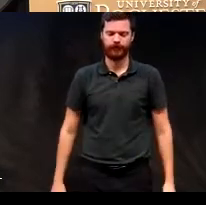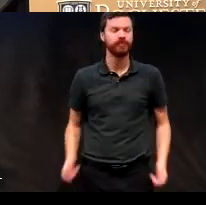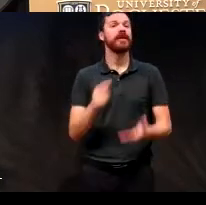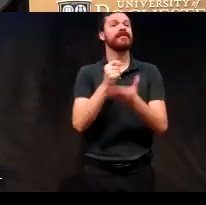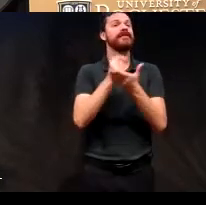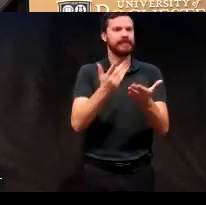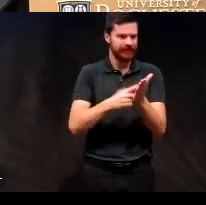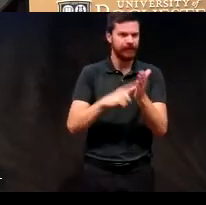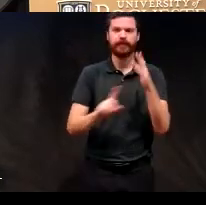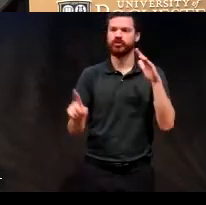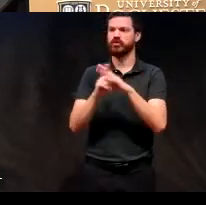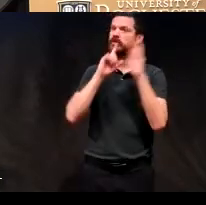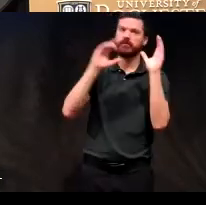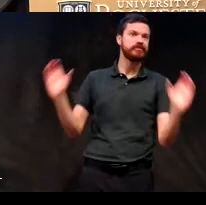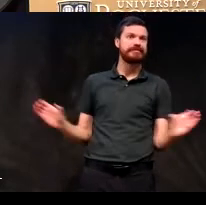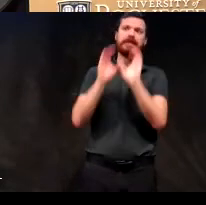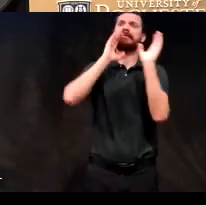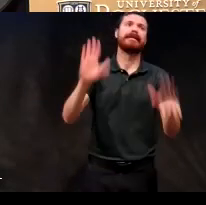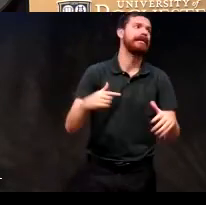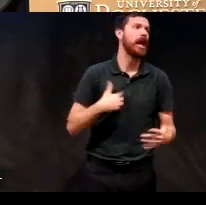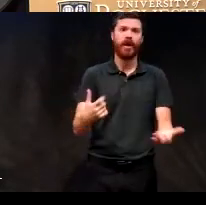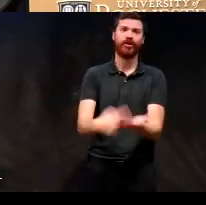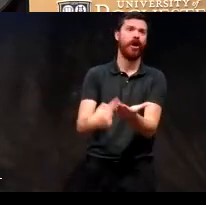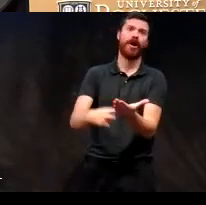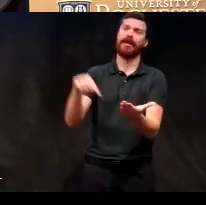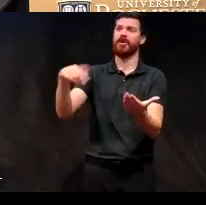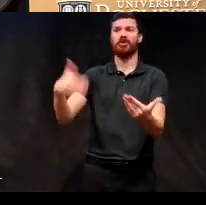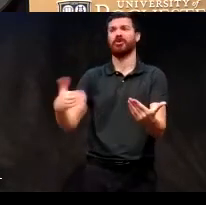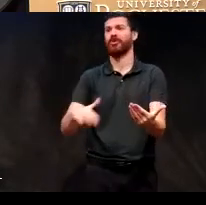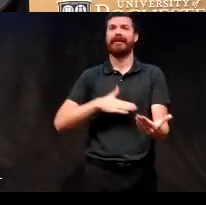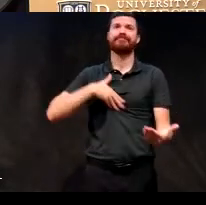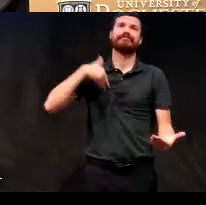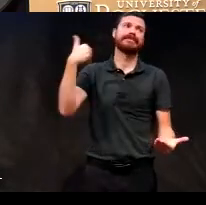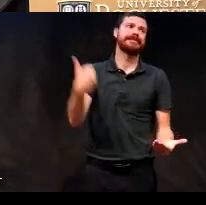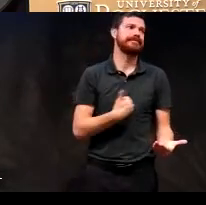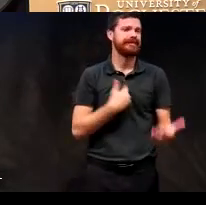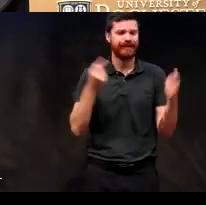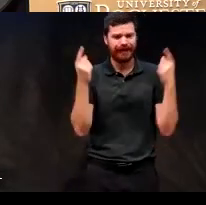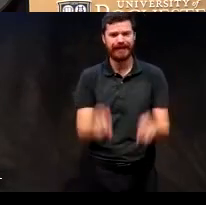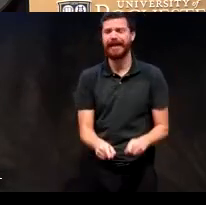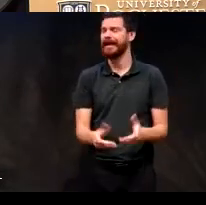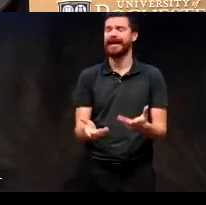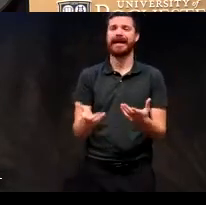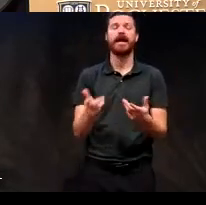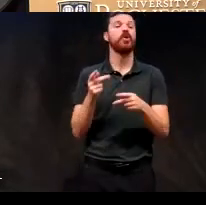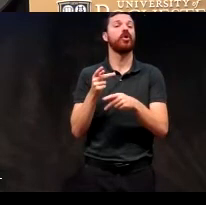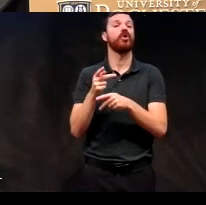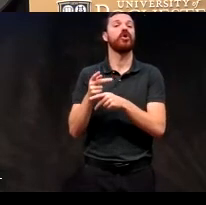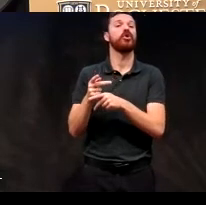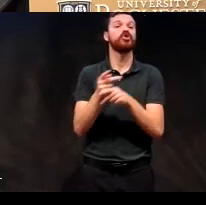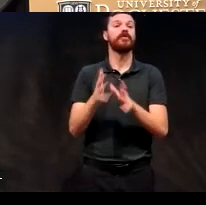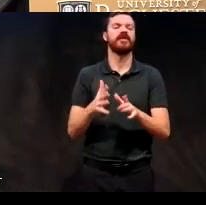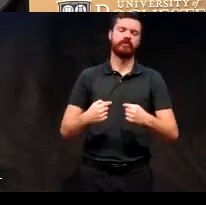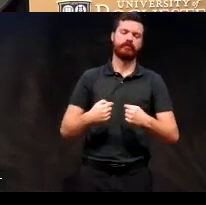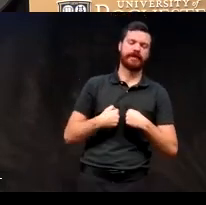therapist comes in and there's a crisis and I really, really want to talk about this very upsetting thing that's going on. And the supervisor,